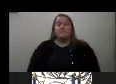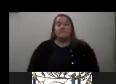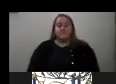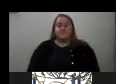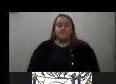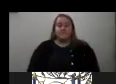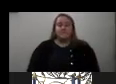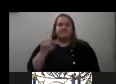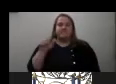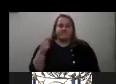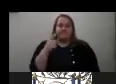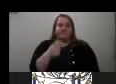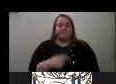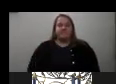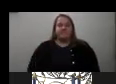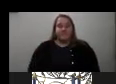another emeralds.